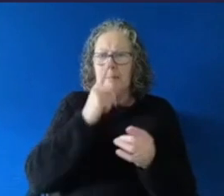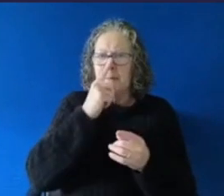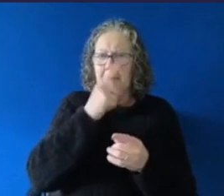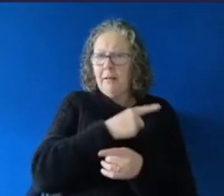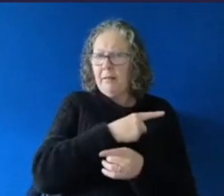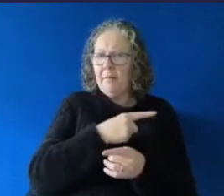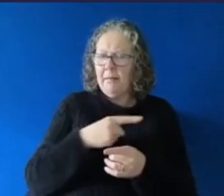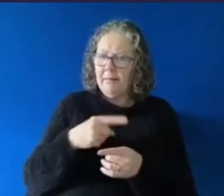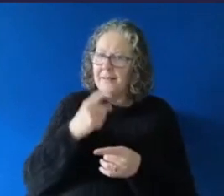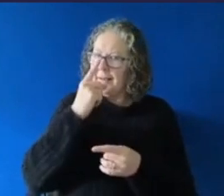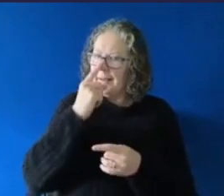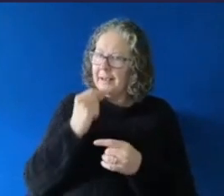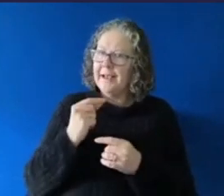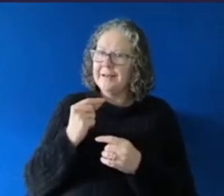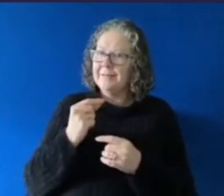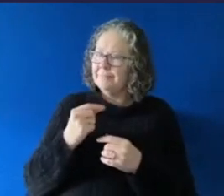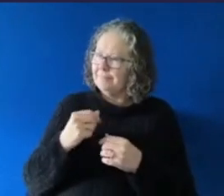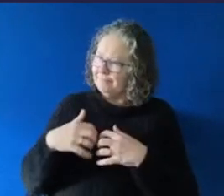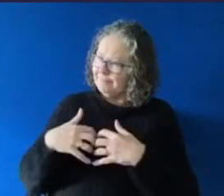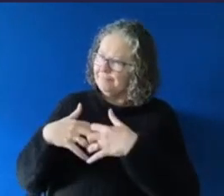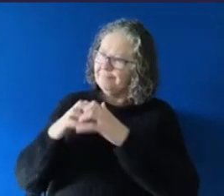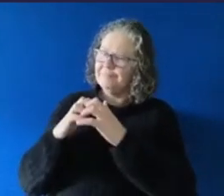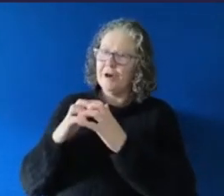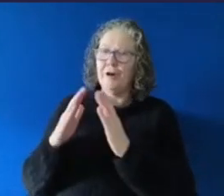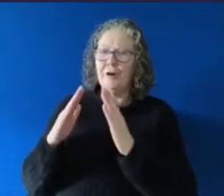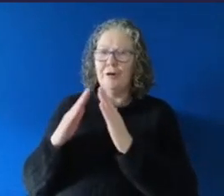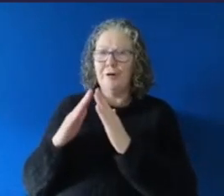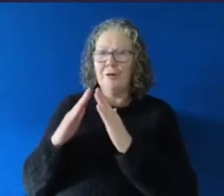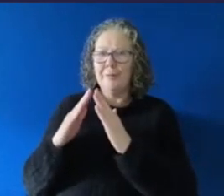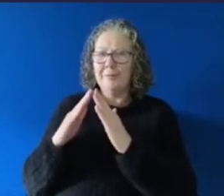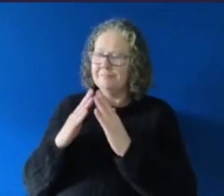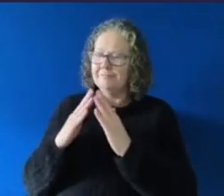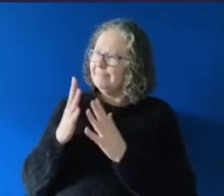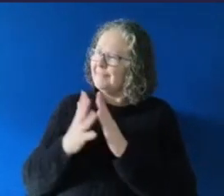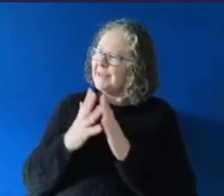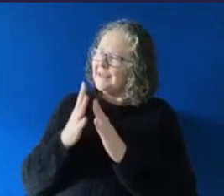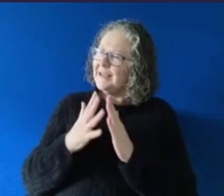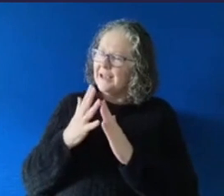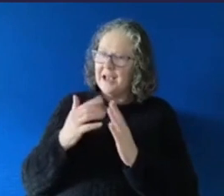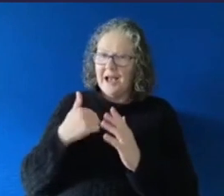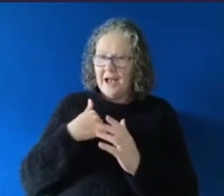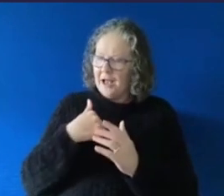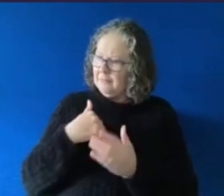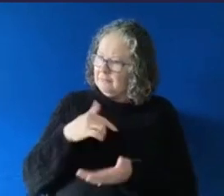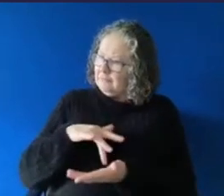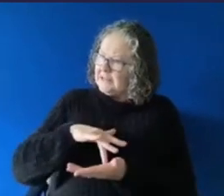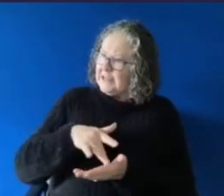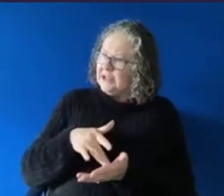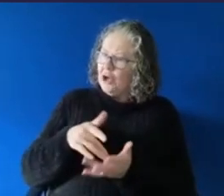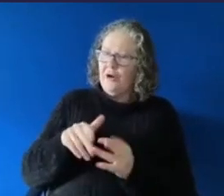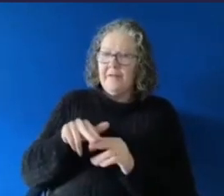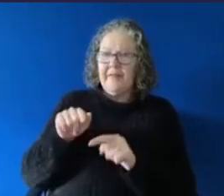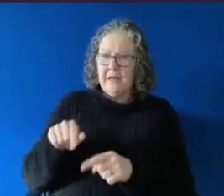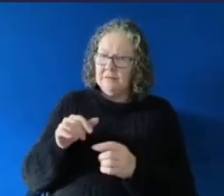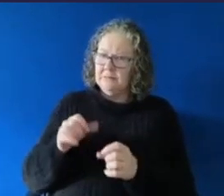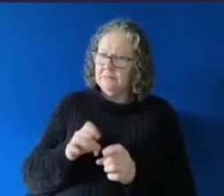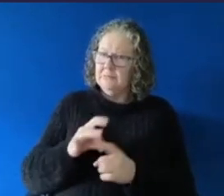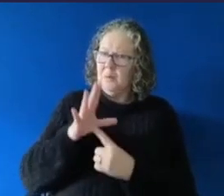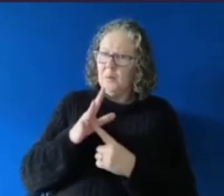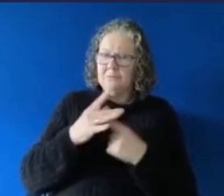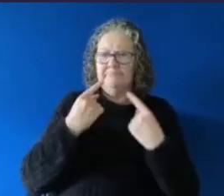and making home every day with a person directing and taking center stage, I think, is a political statement.